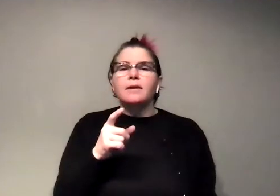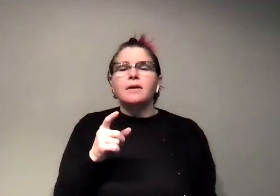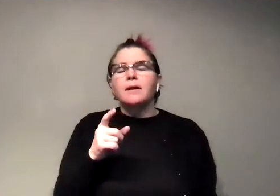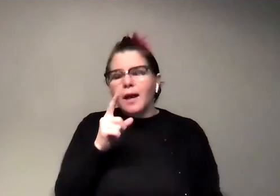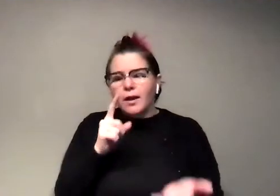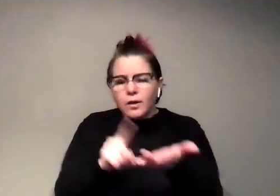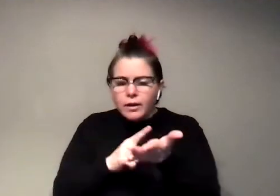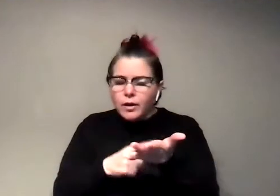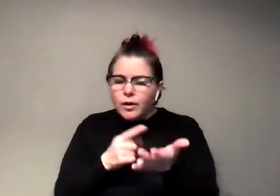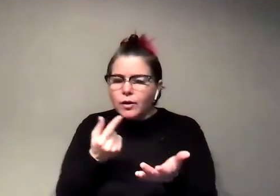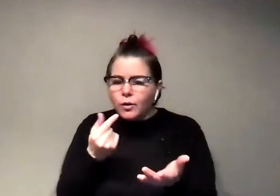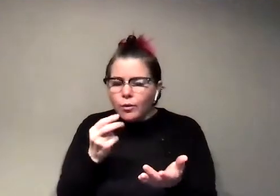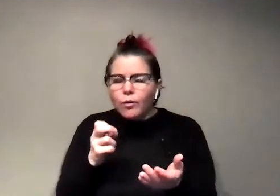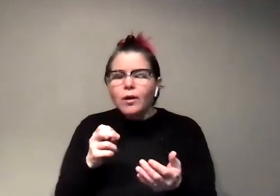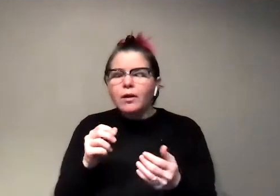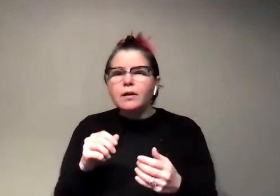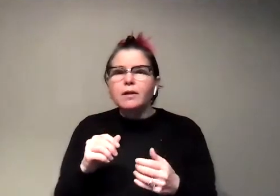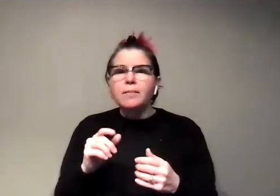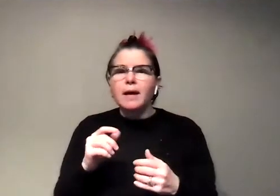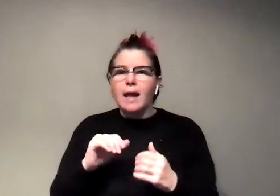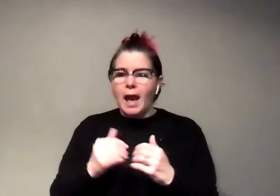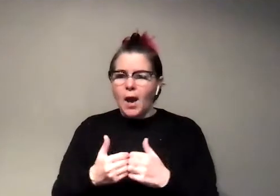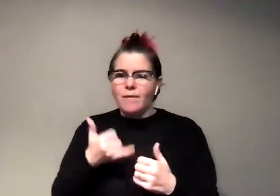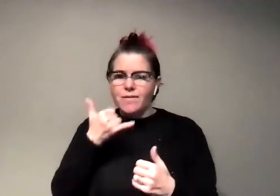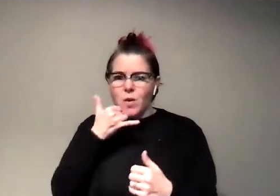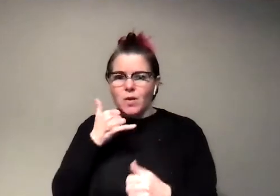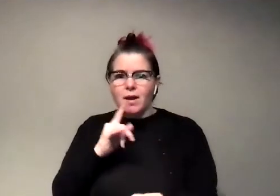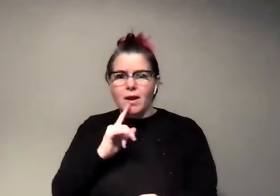mean, how a phone actually works, you know?